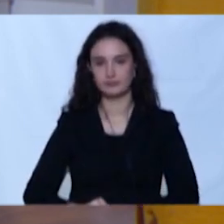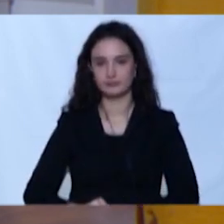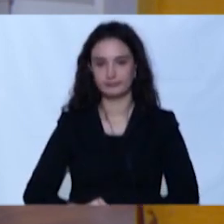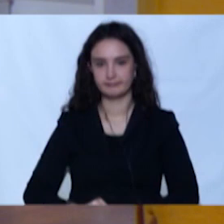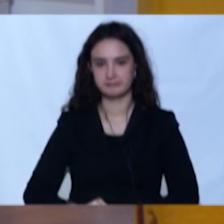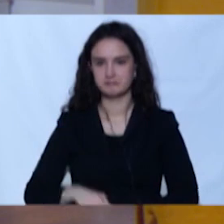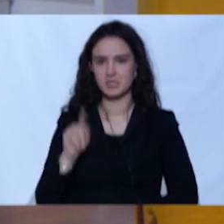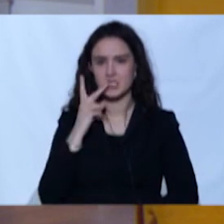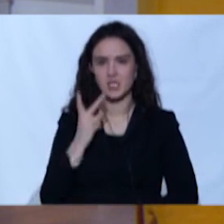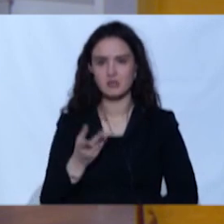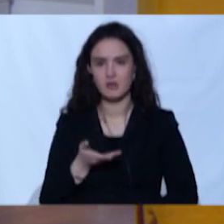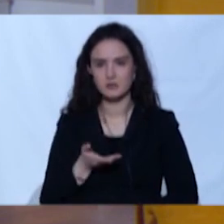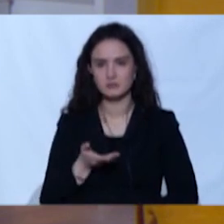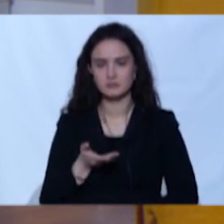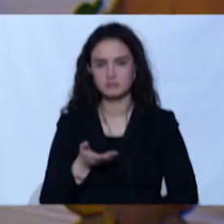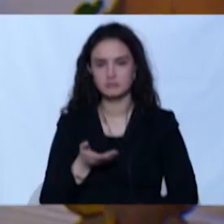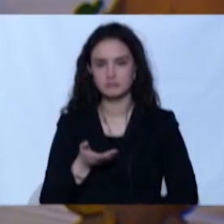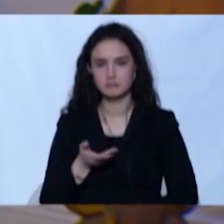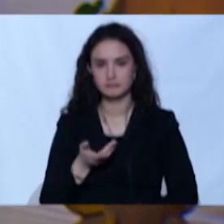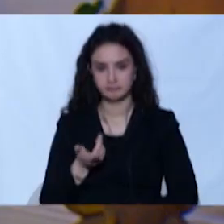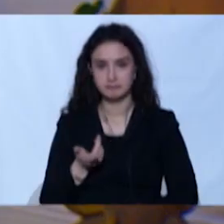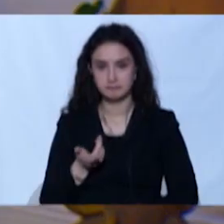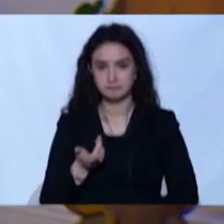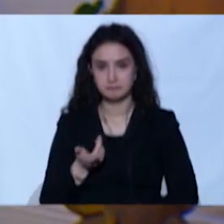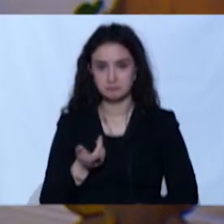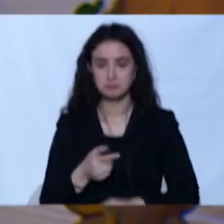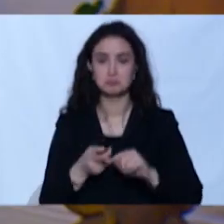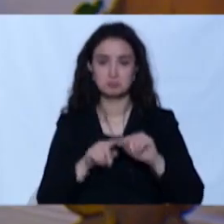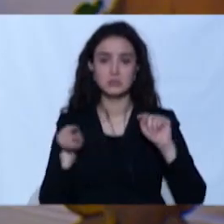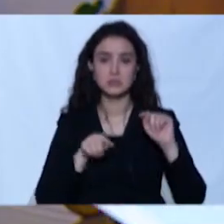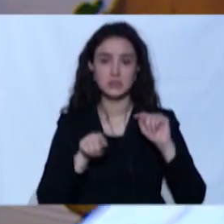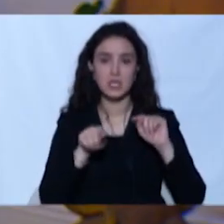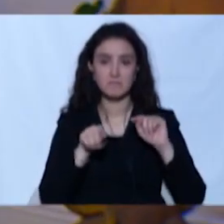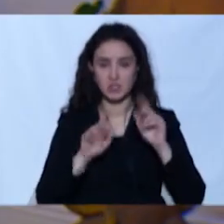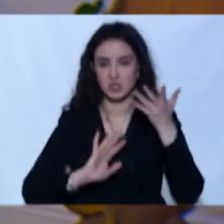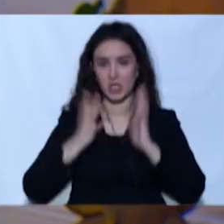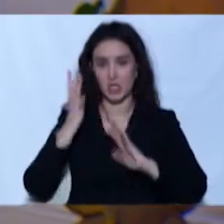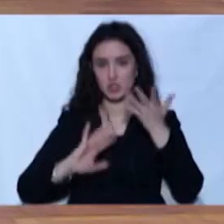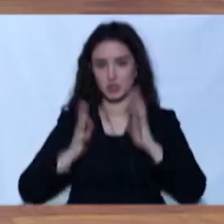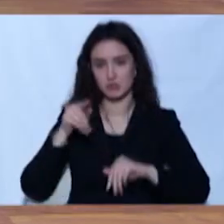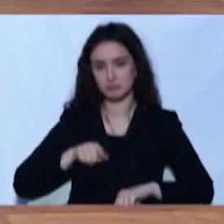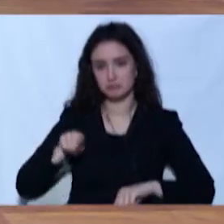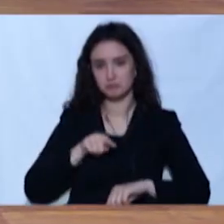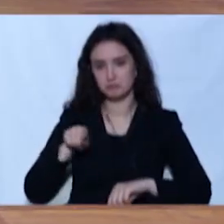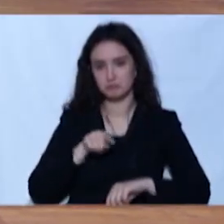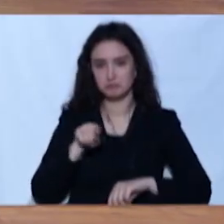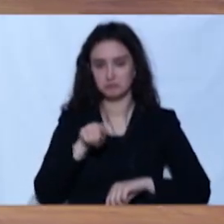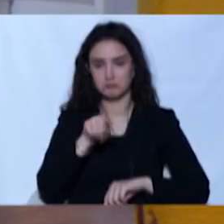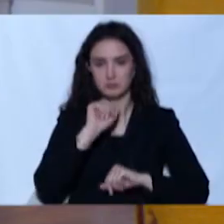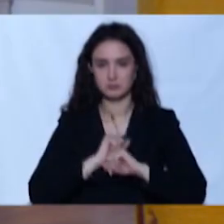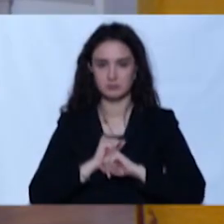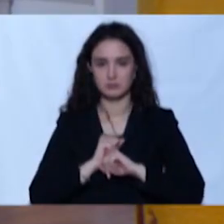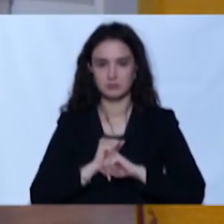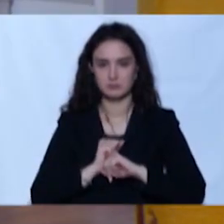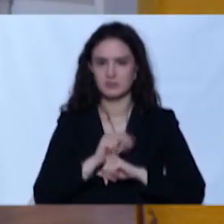What do you see? The mouse walks in the forest. Who will he